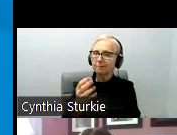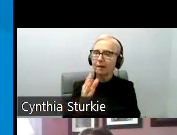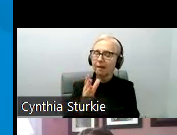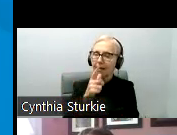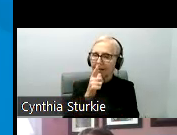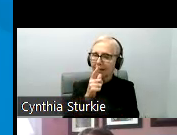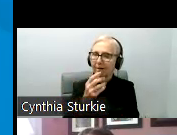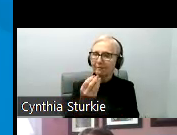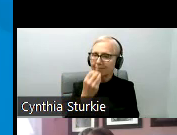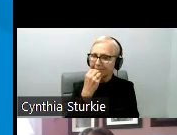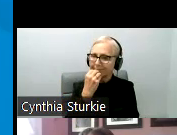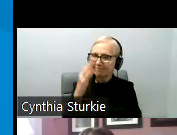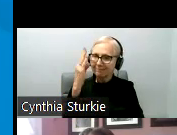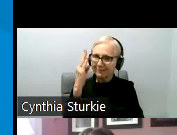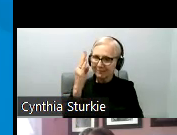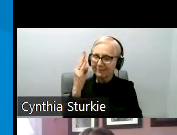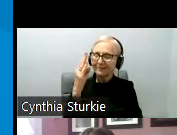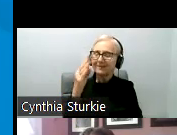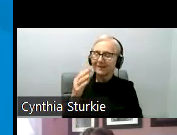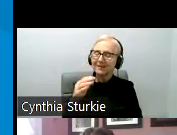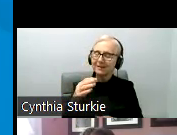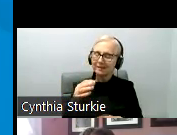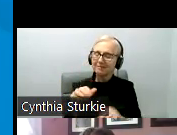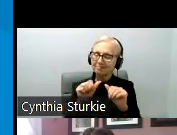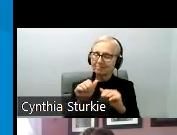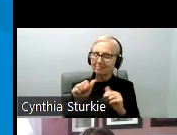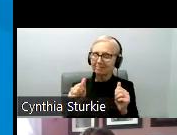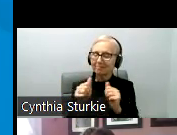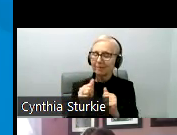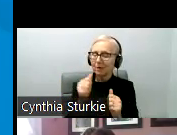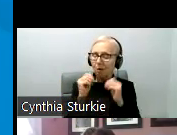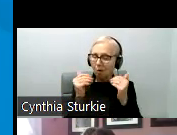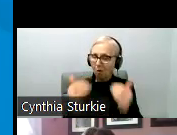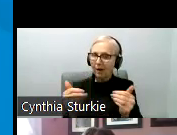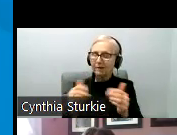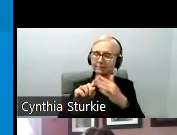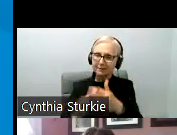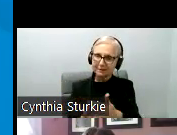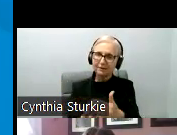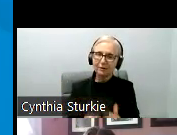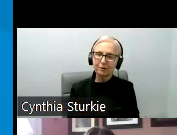it, spending it with you all today. So we will go ahead and get started.